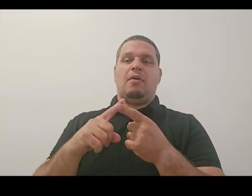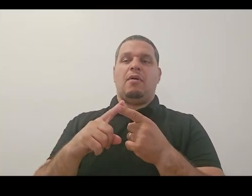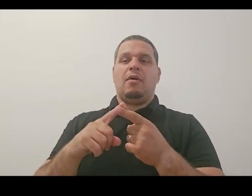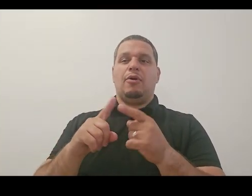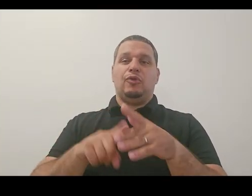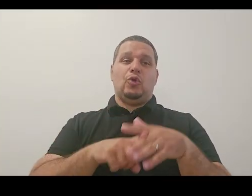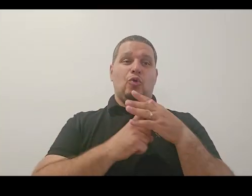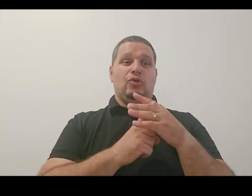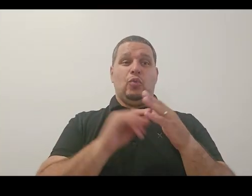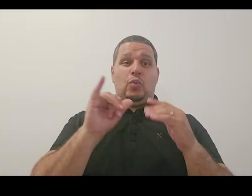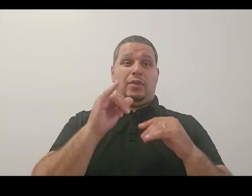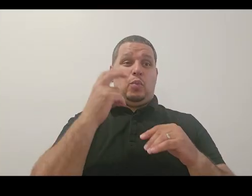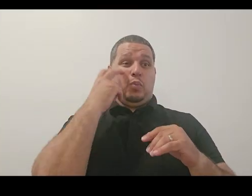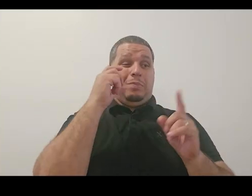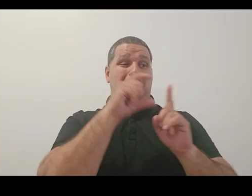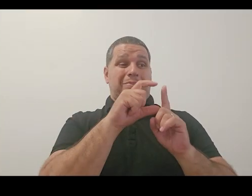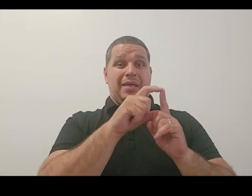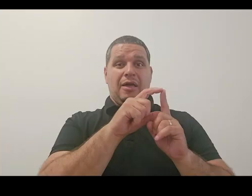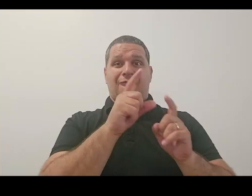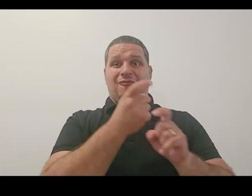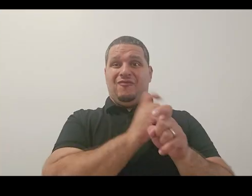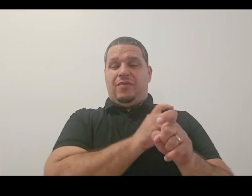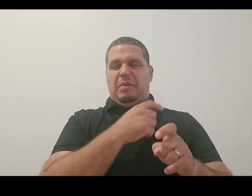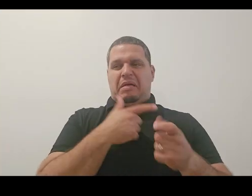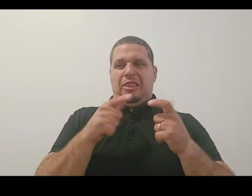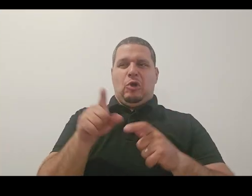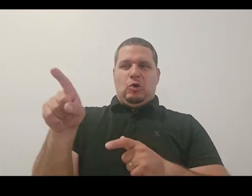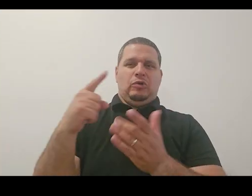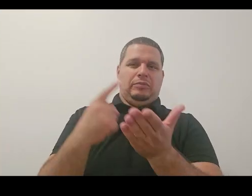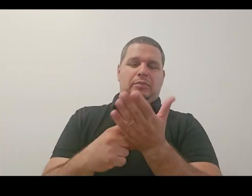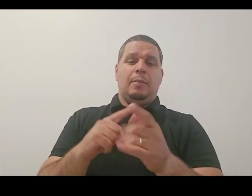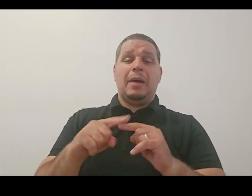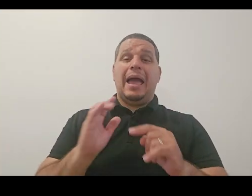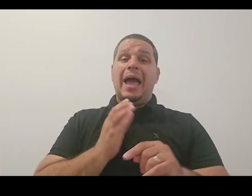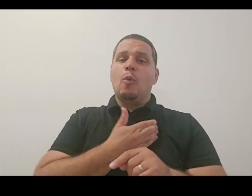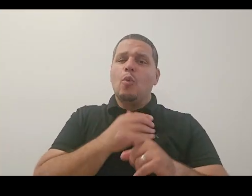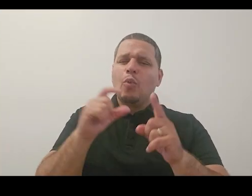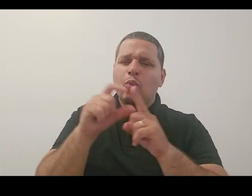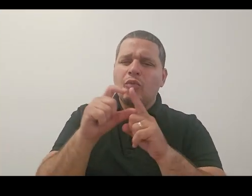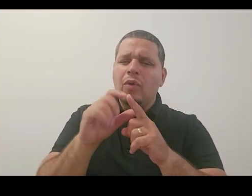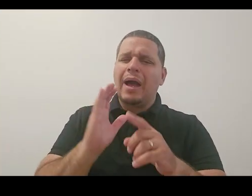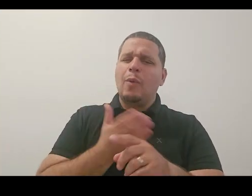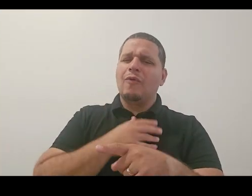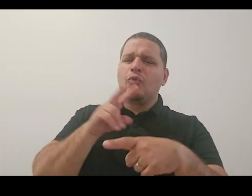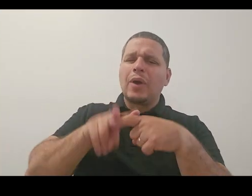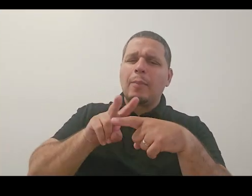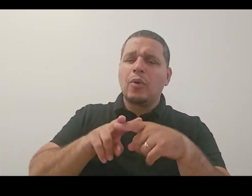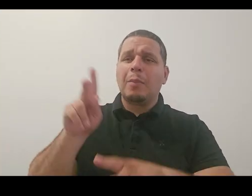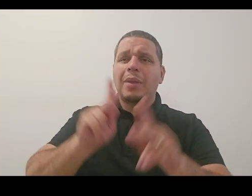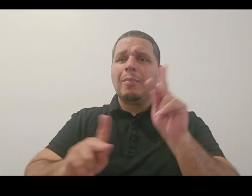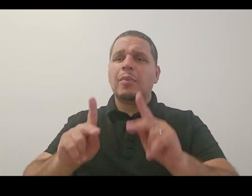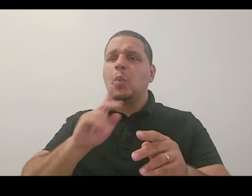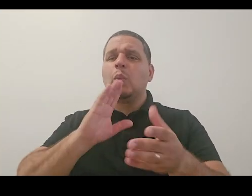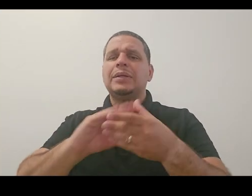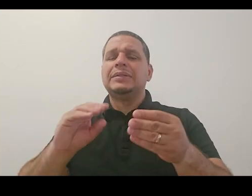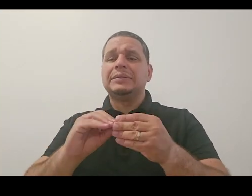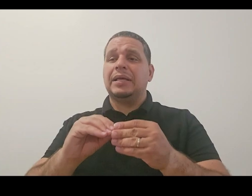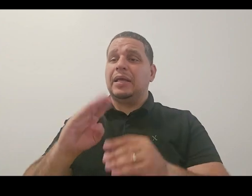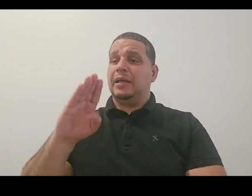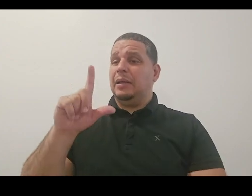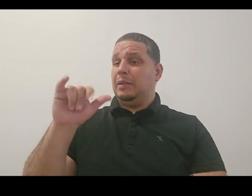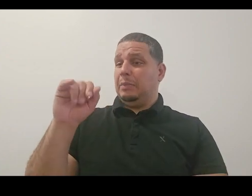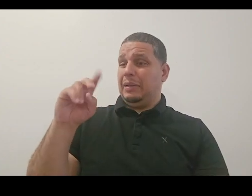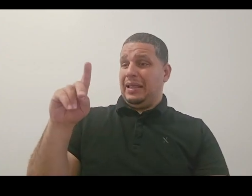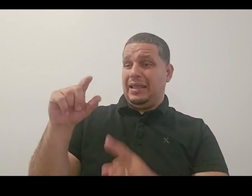the origins of the word blind. But even in our vocabulary, right? Like people say, replace the word